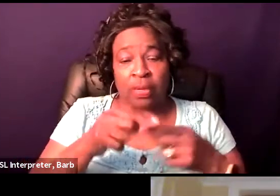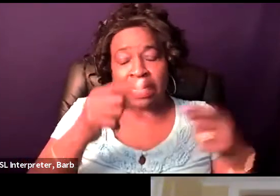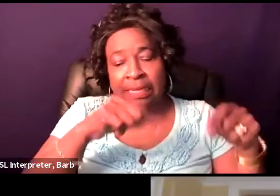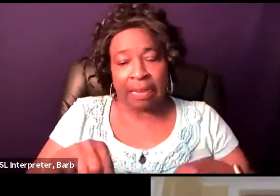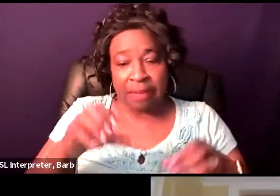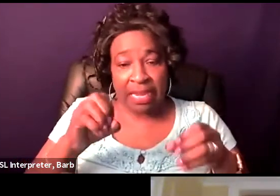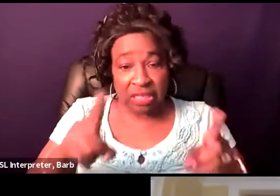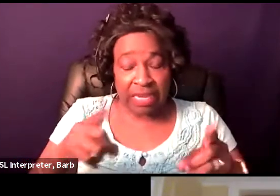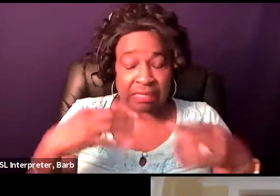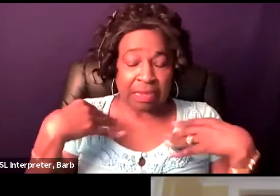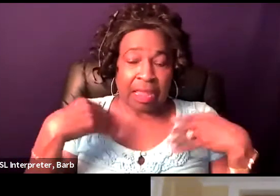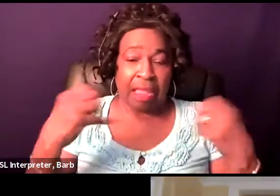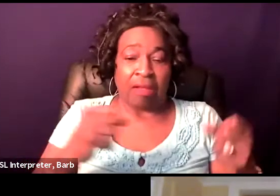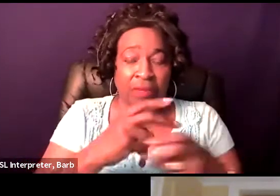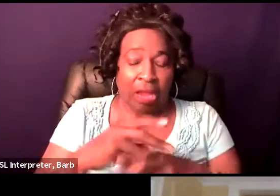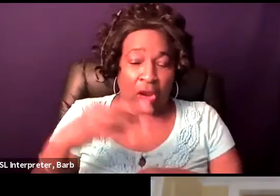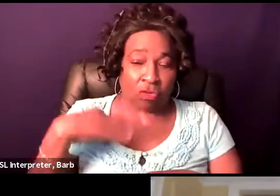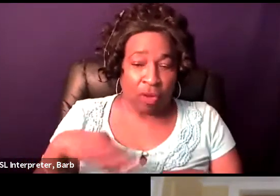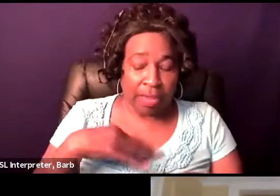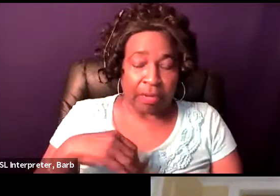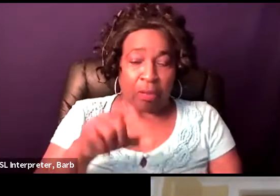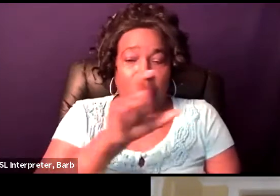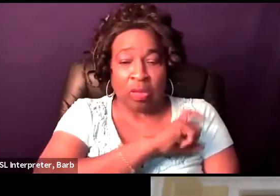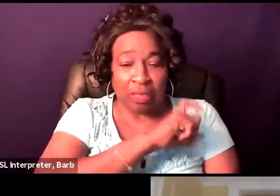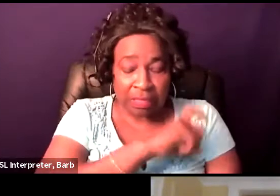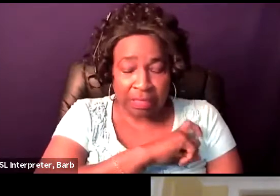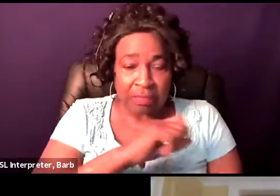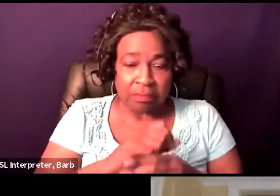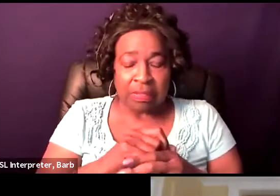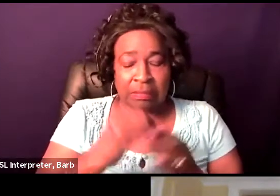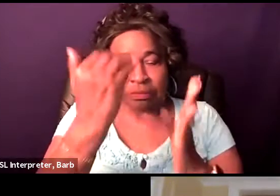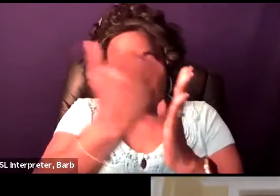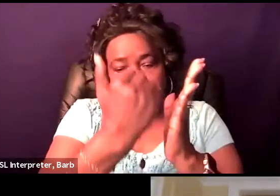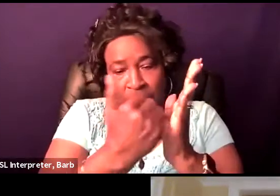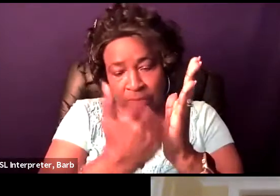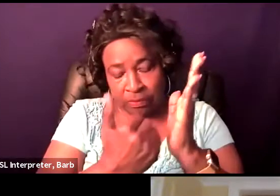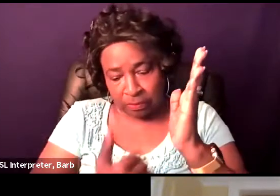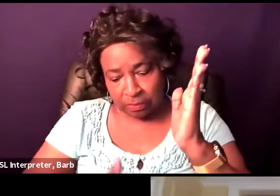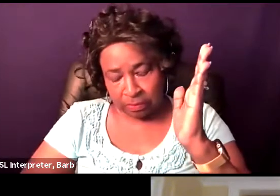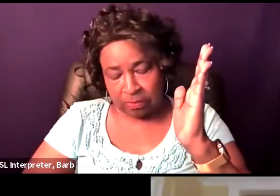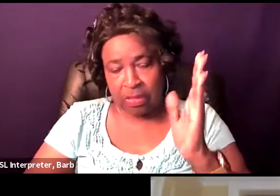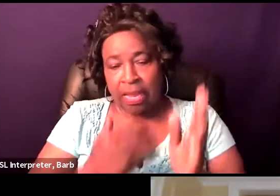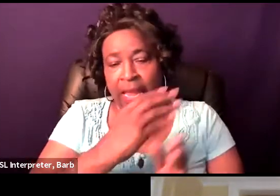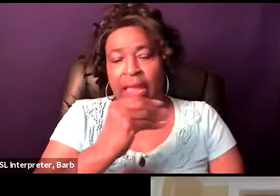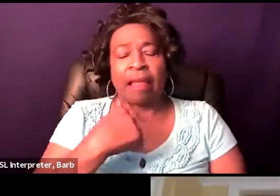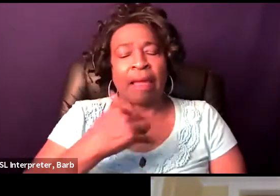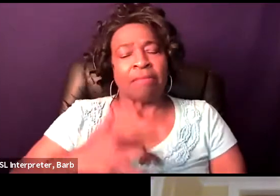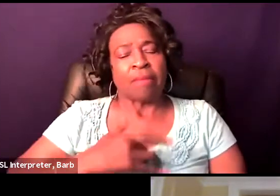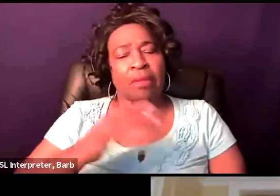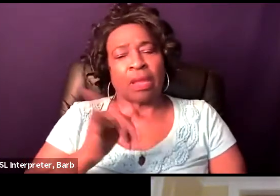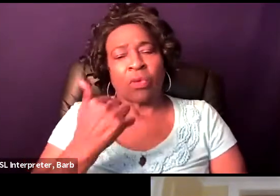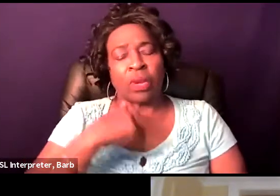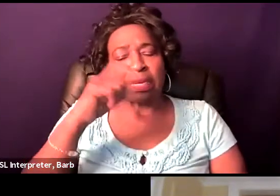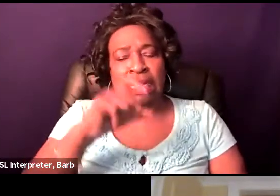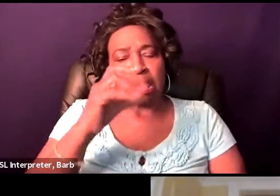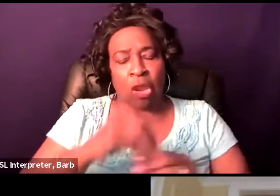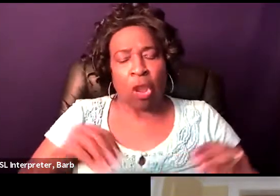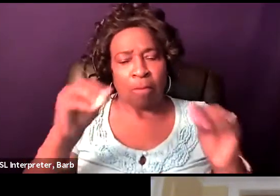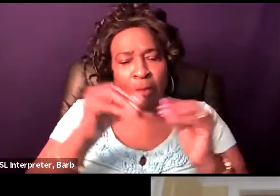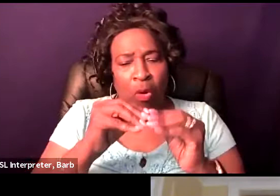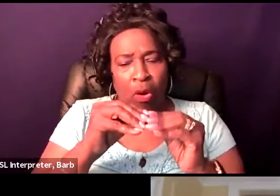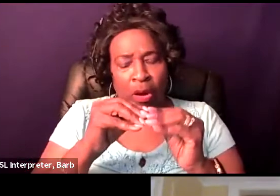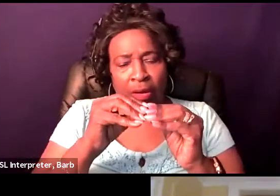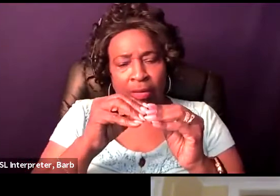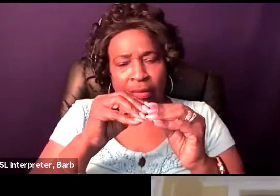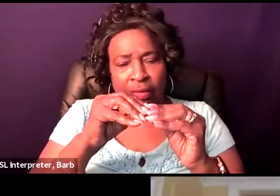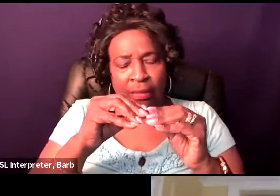education, healthcare, credit, policing, the list goes on. And I thought we needed more of a critical